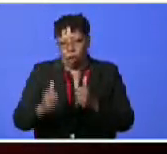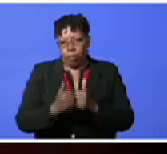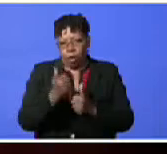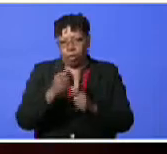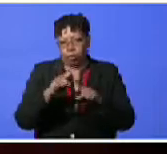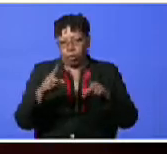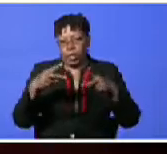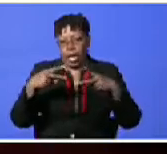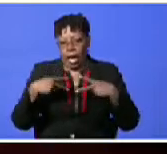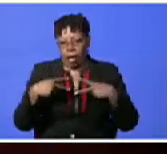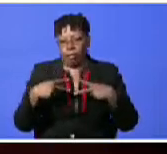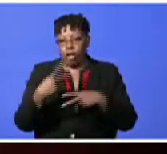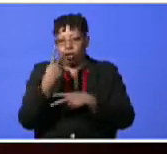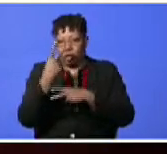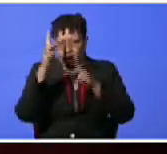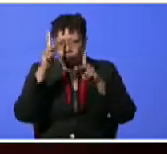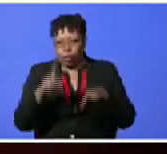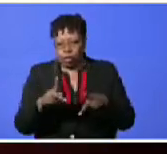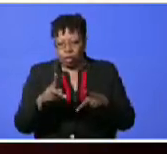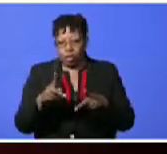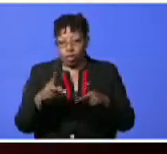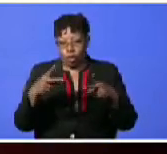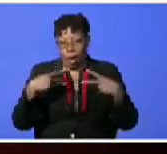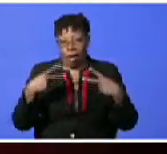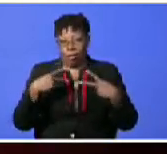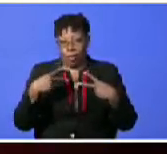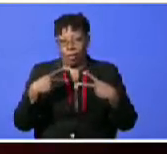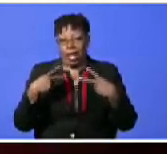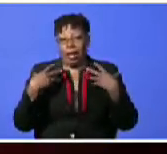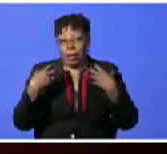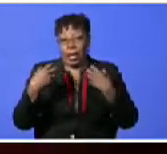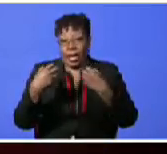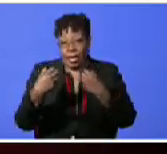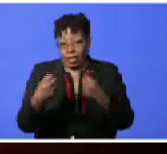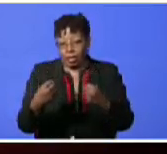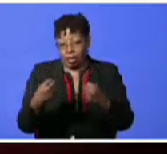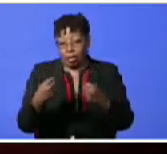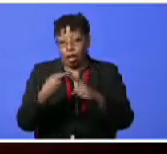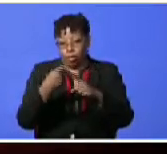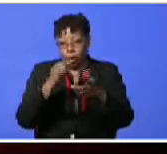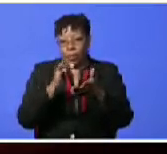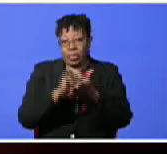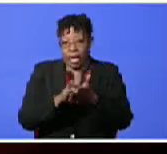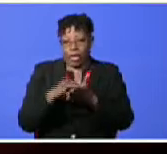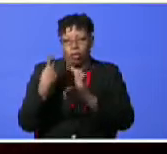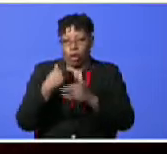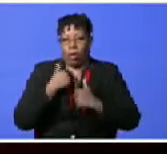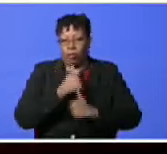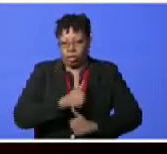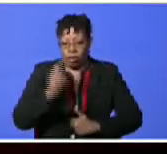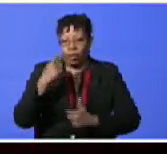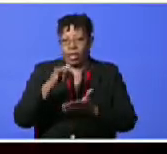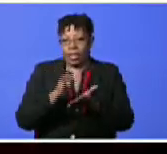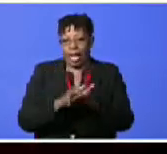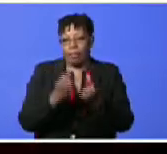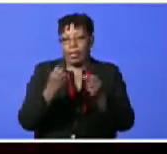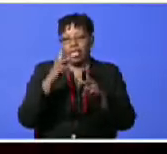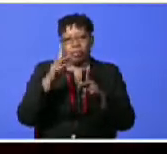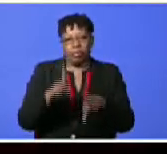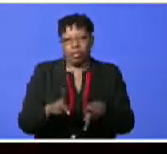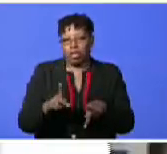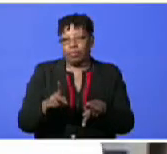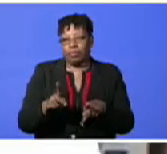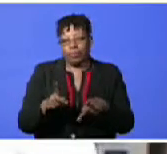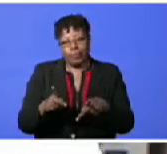sicklers who have been cured of the disease here in the Bahamas, and we're very, very appreciative of that. But for most people, that they're not into that